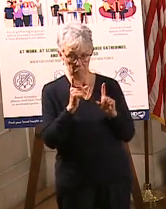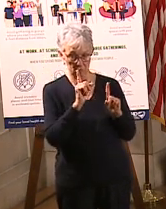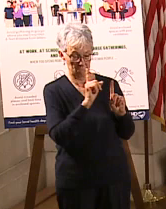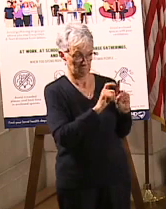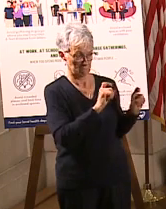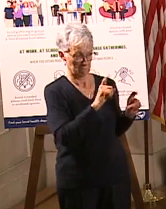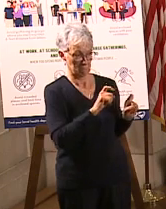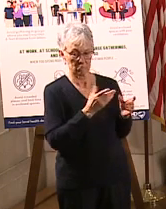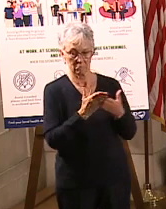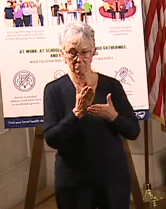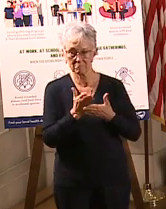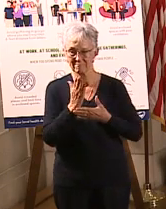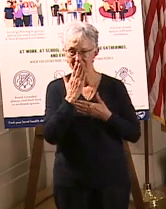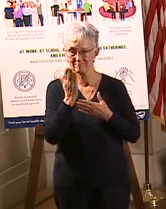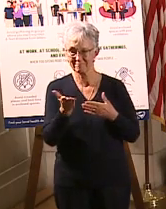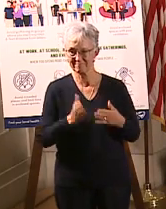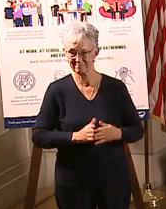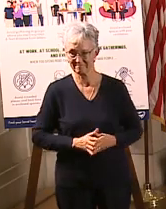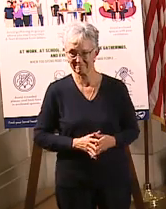All right, thank you.